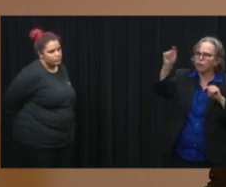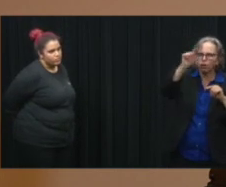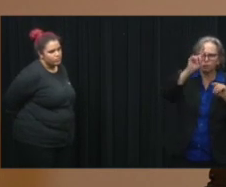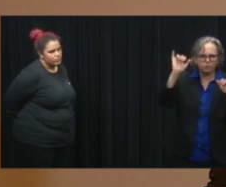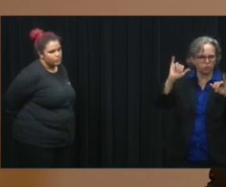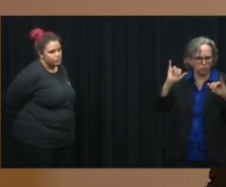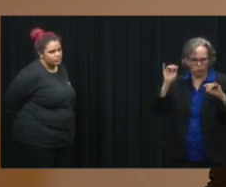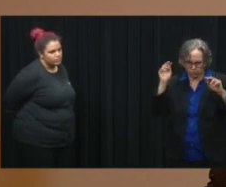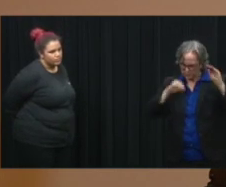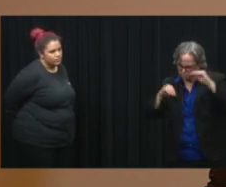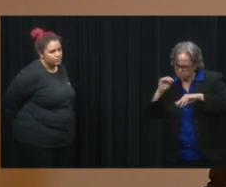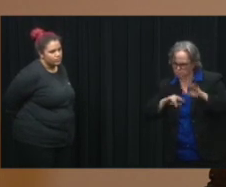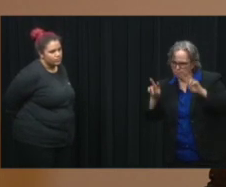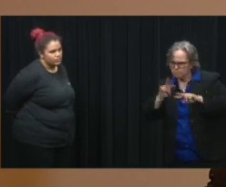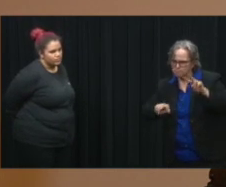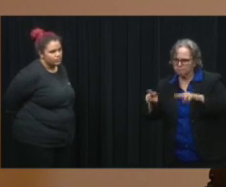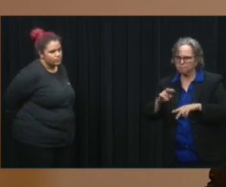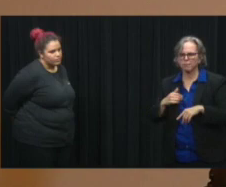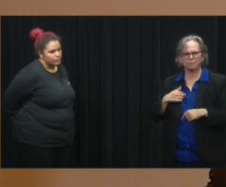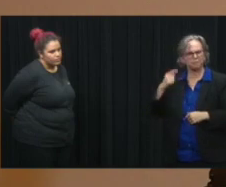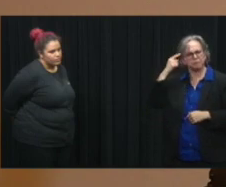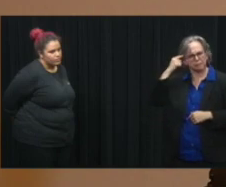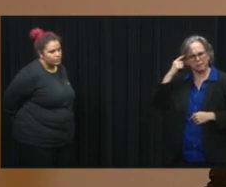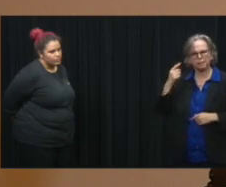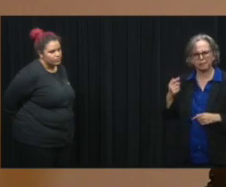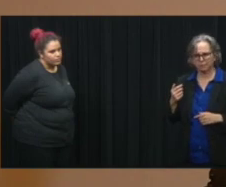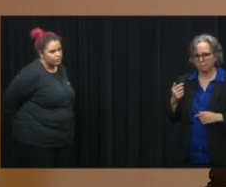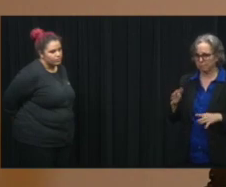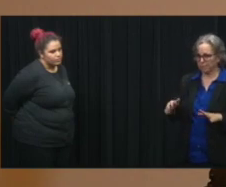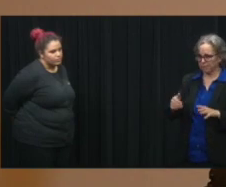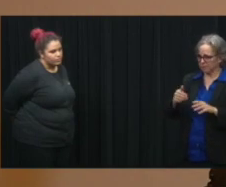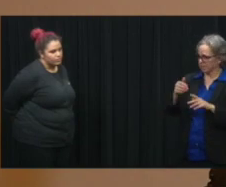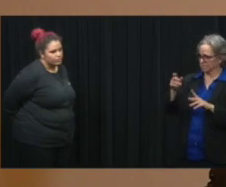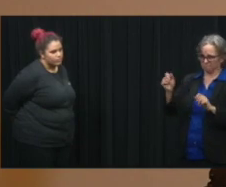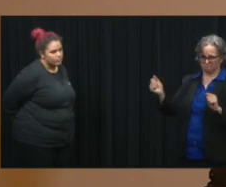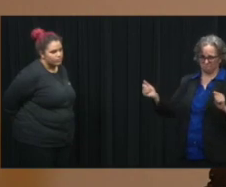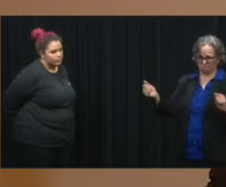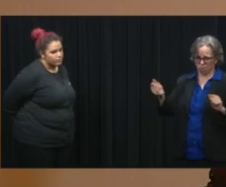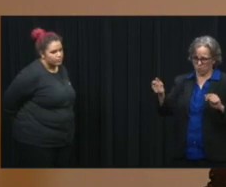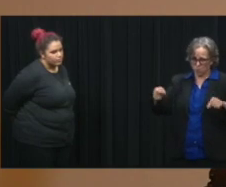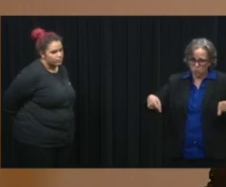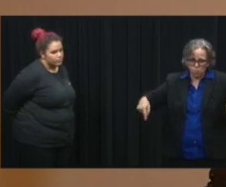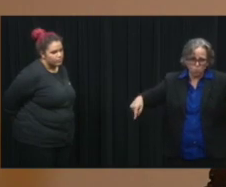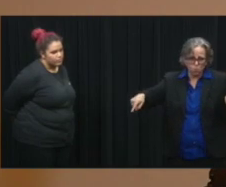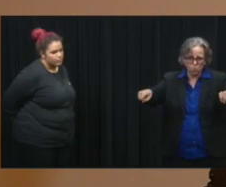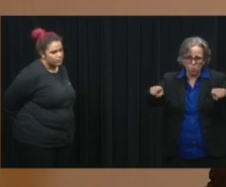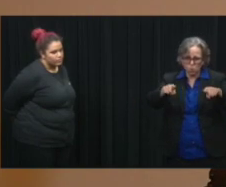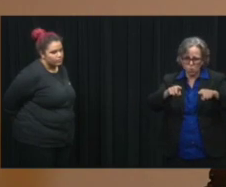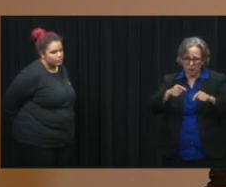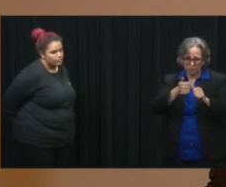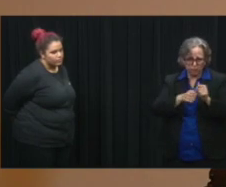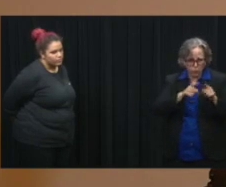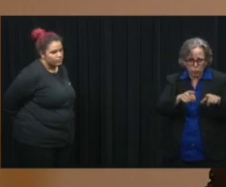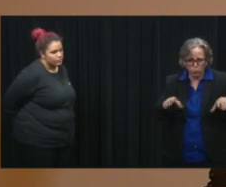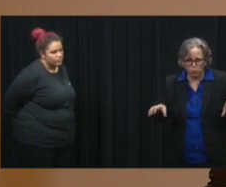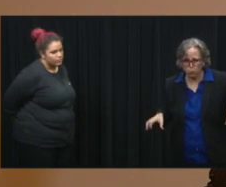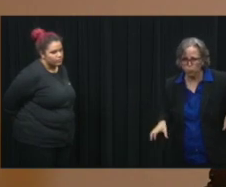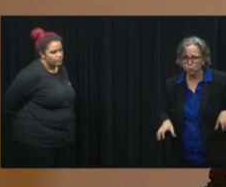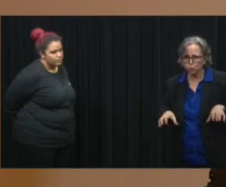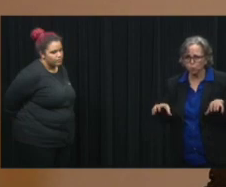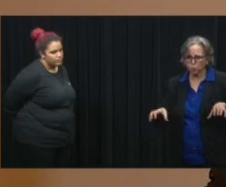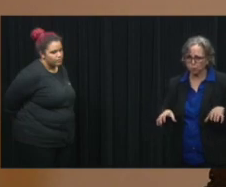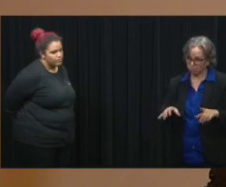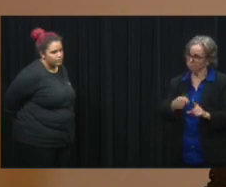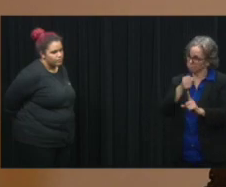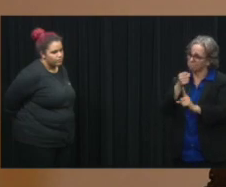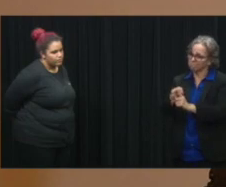think everything every one of us does makes a difference. There's hope every day that perhaps an